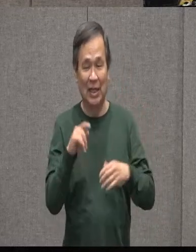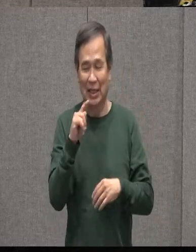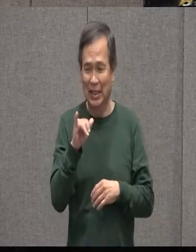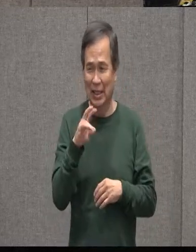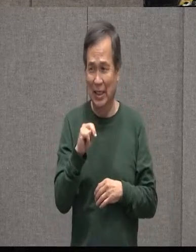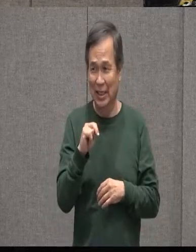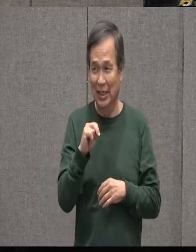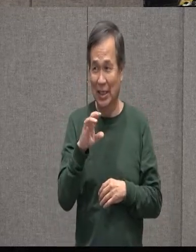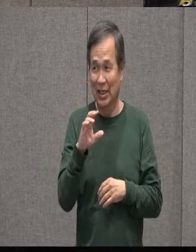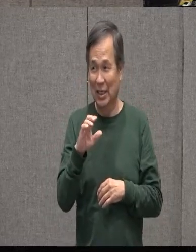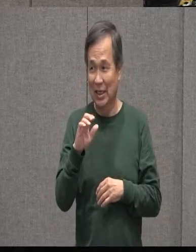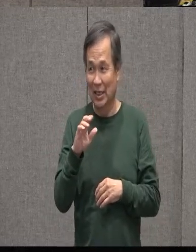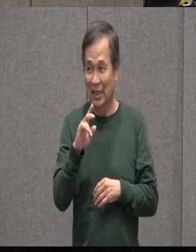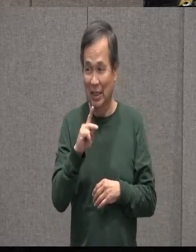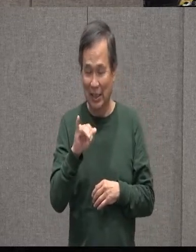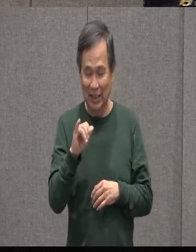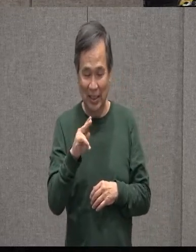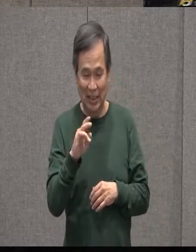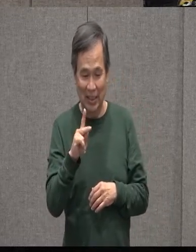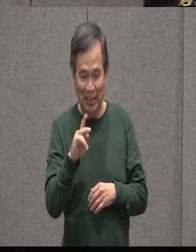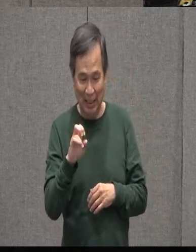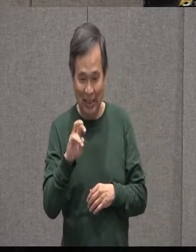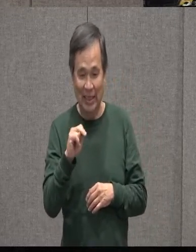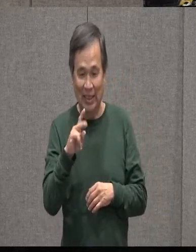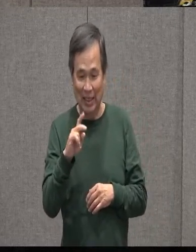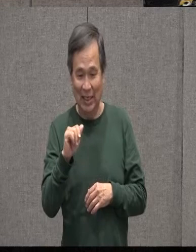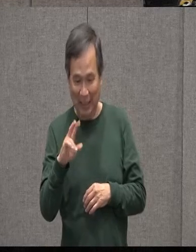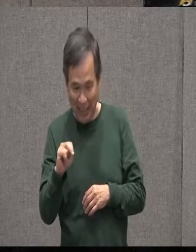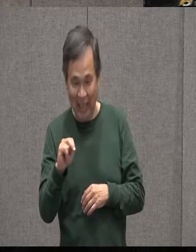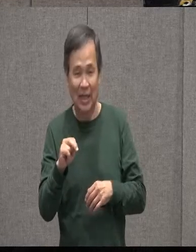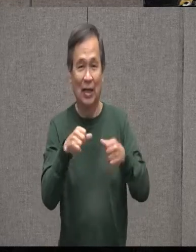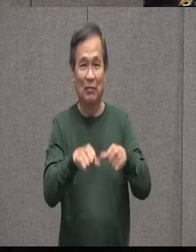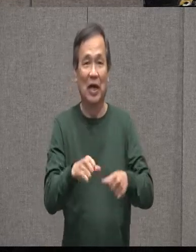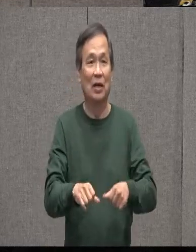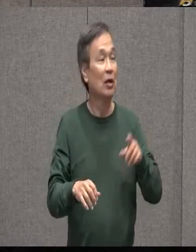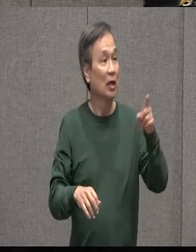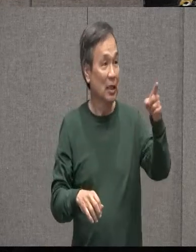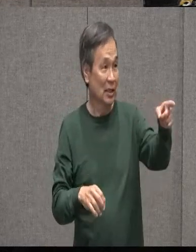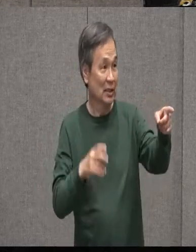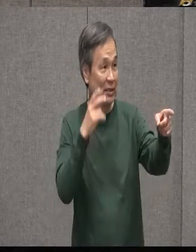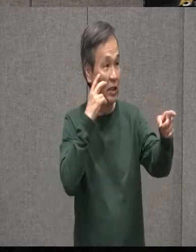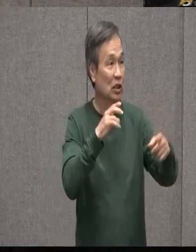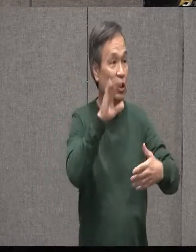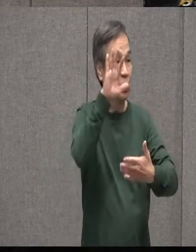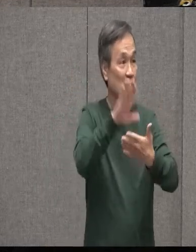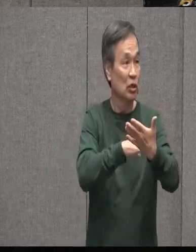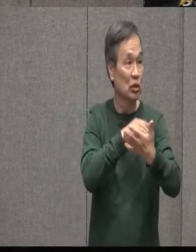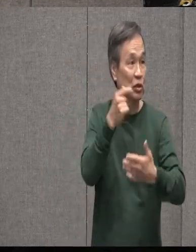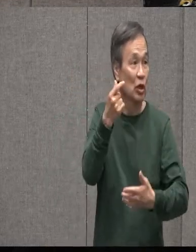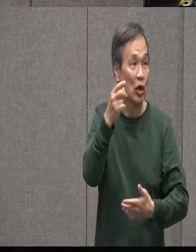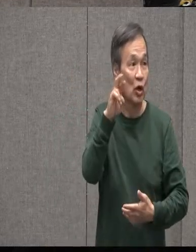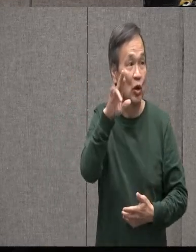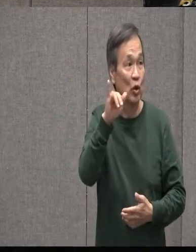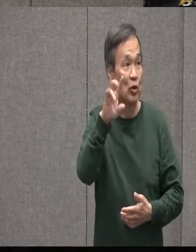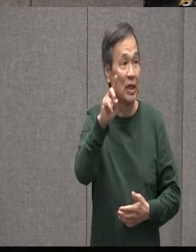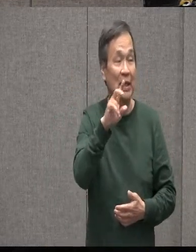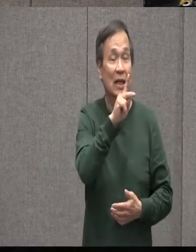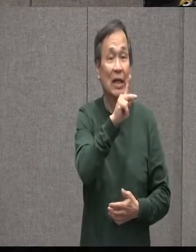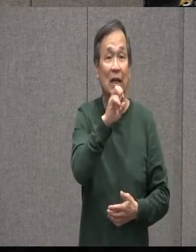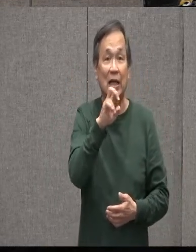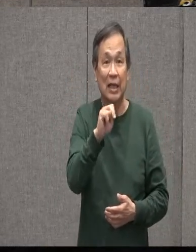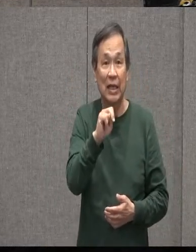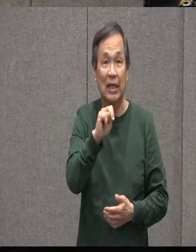done a crossword puzzle, or maybe you've even done a tangram, which is also a puzzle. It's kind of putting different